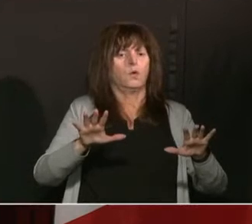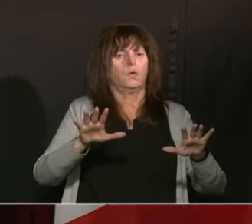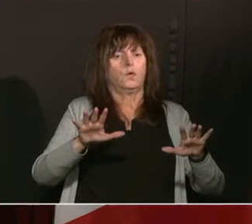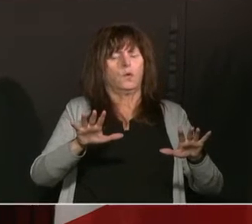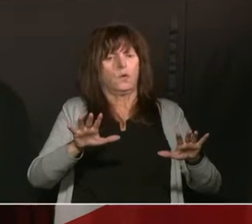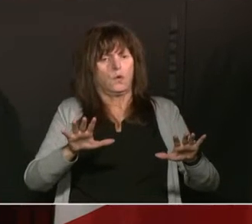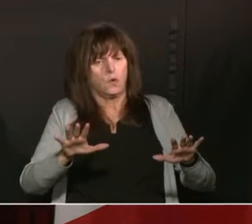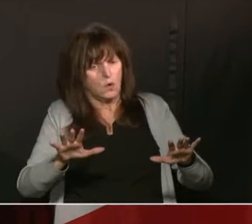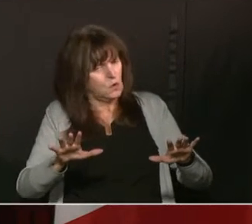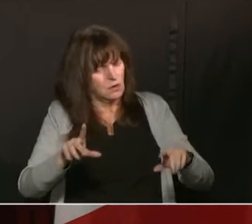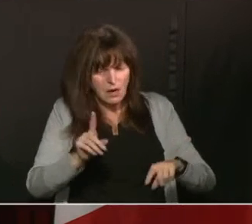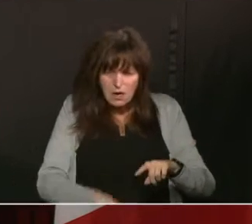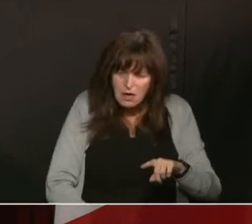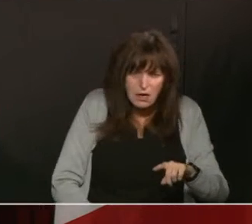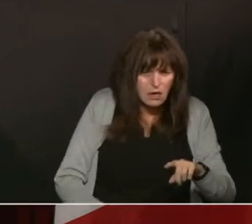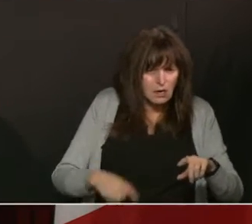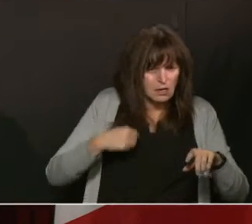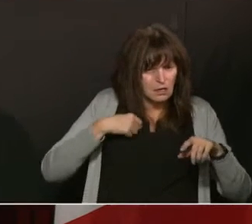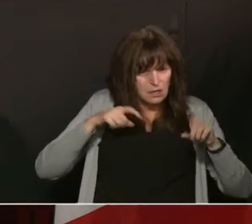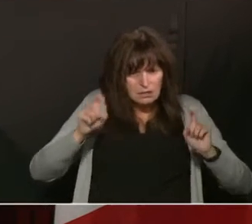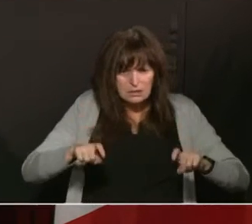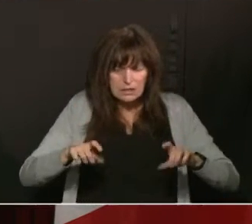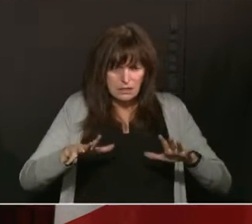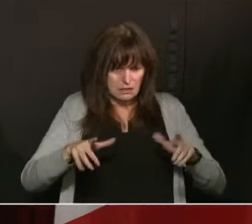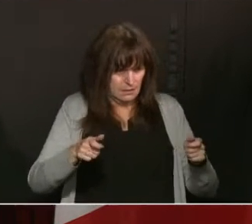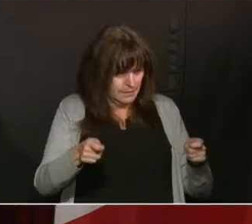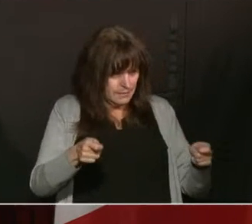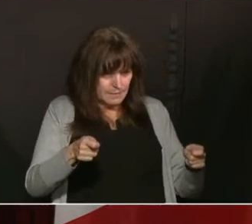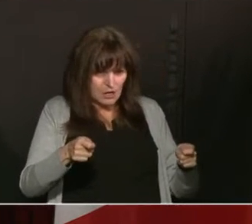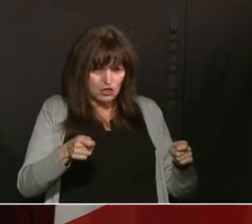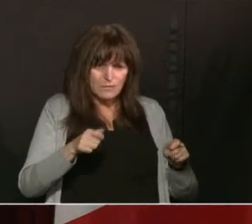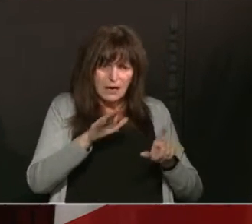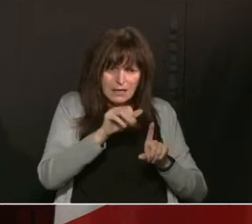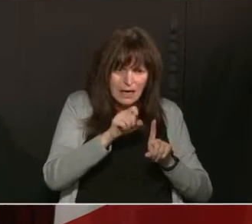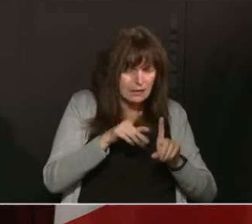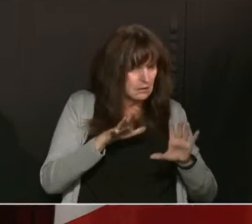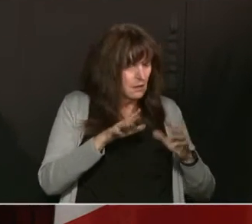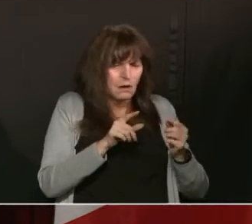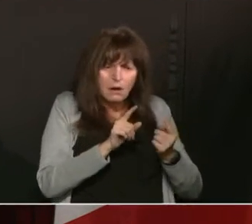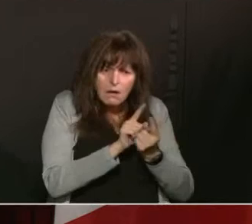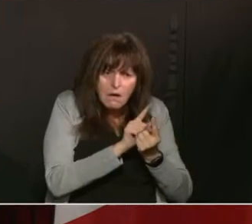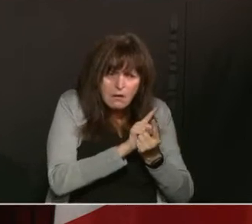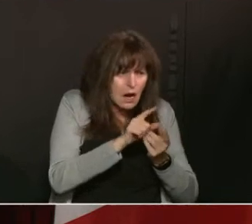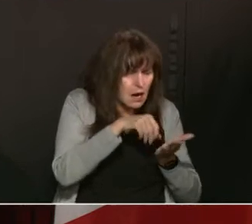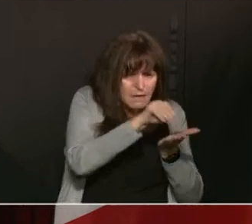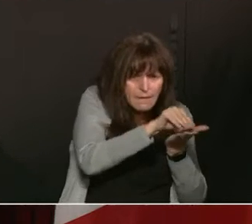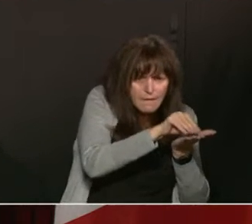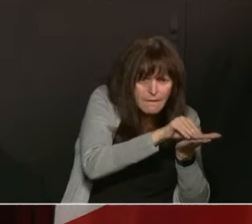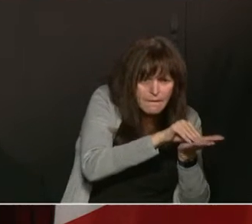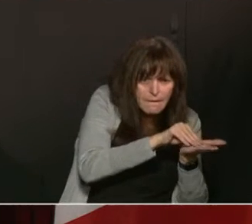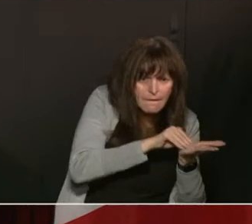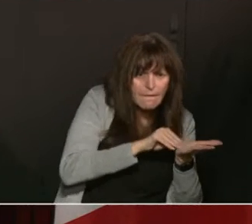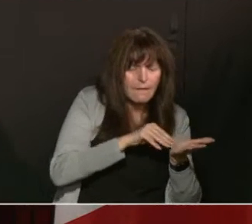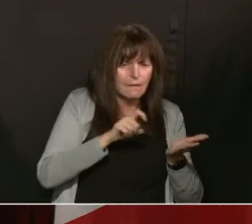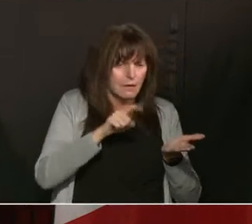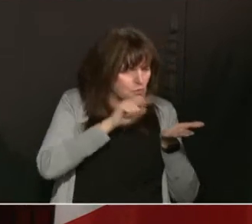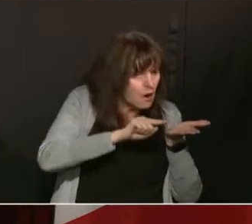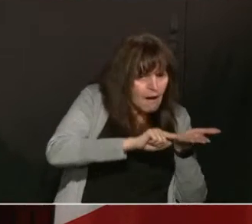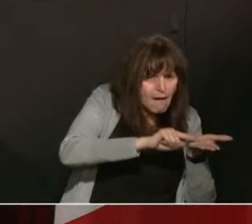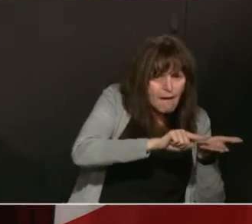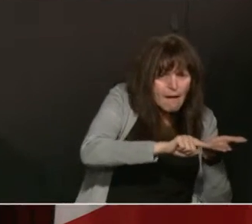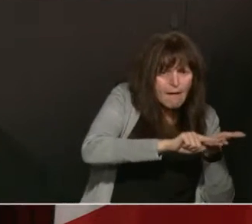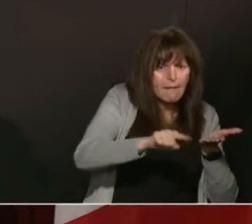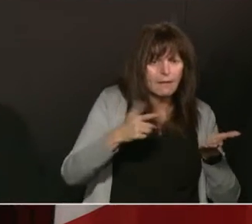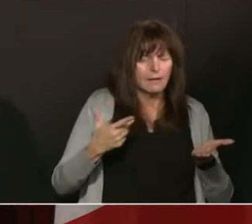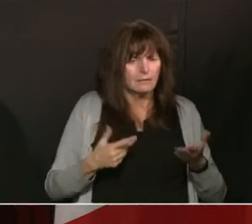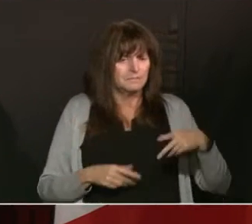further announcement from us in the coming days of how we'll prioritize the PCR testing, which is a